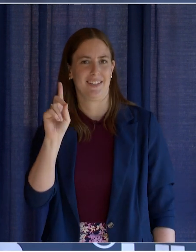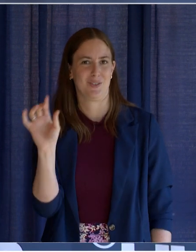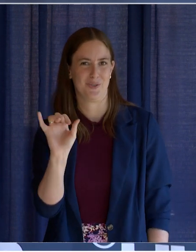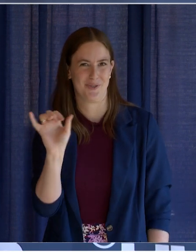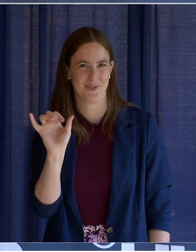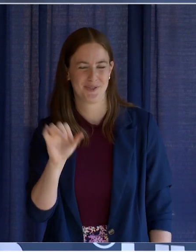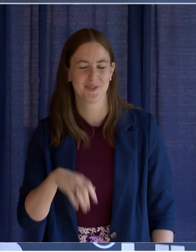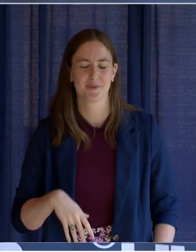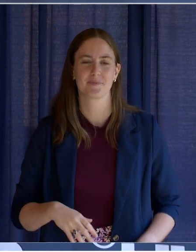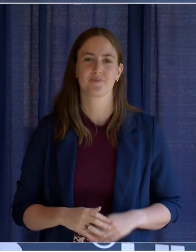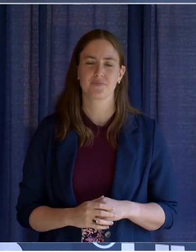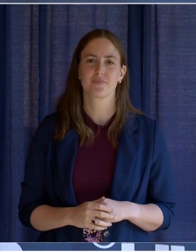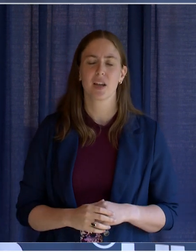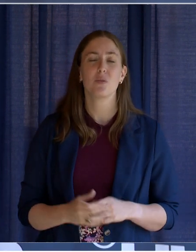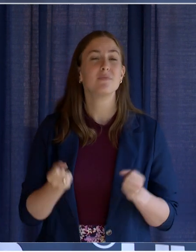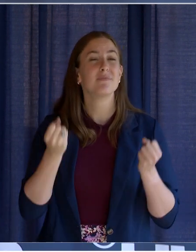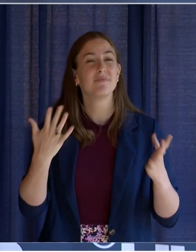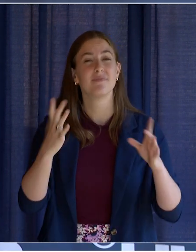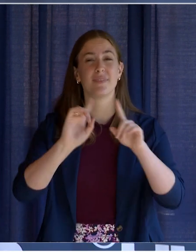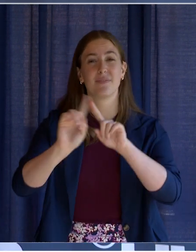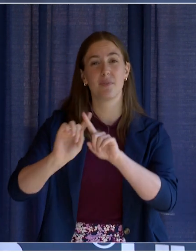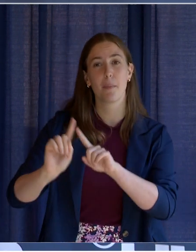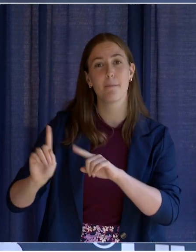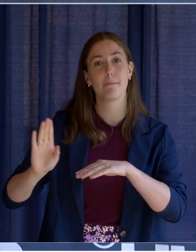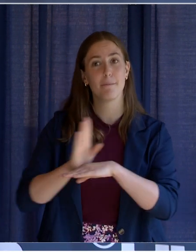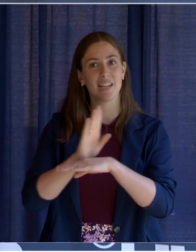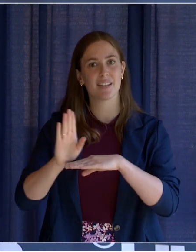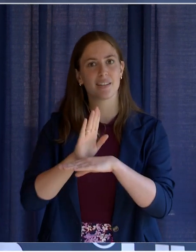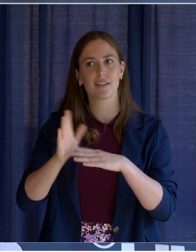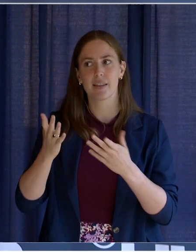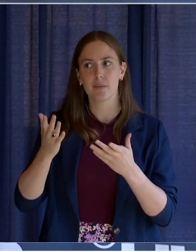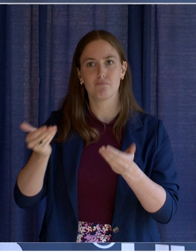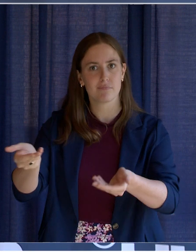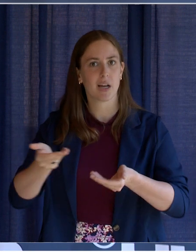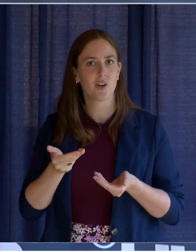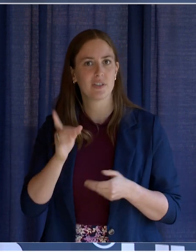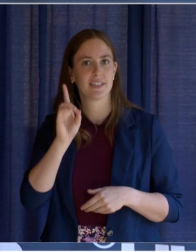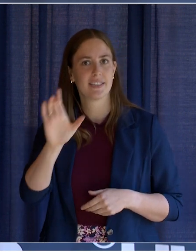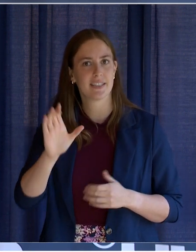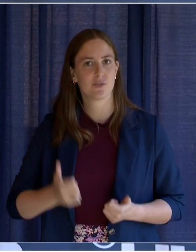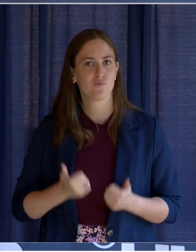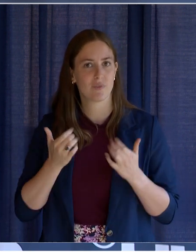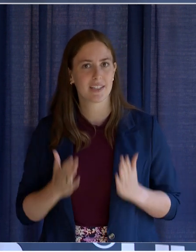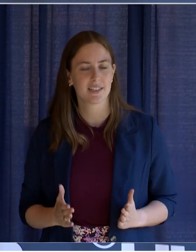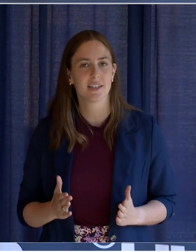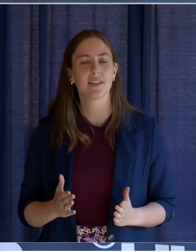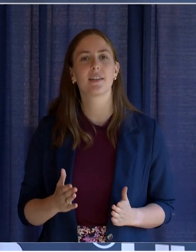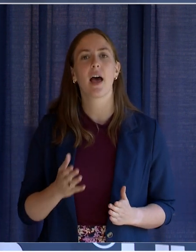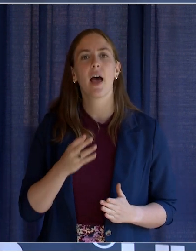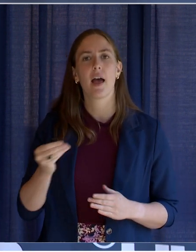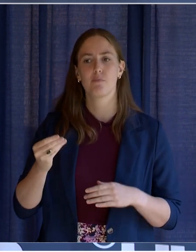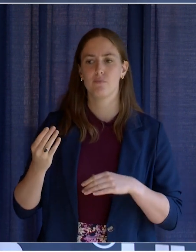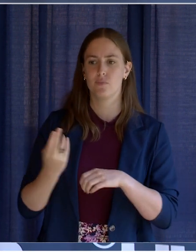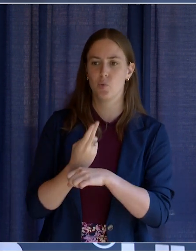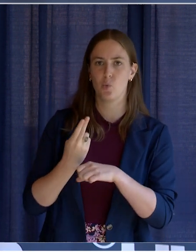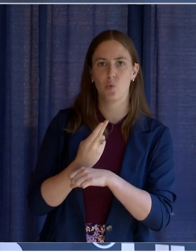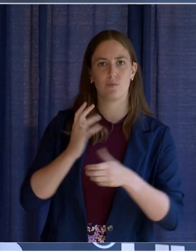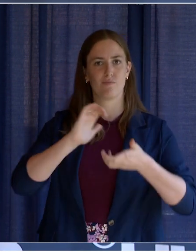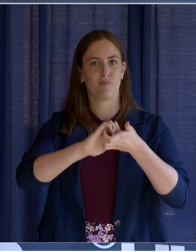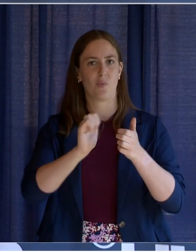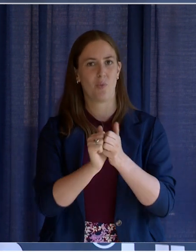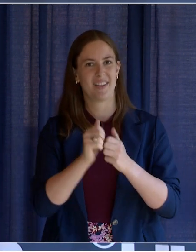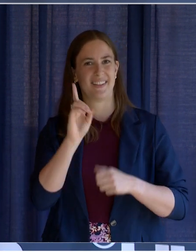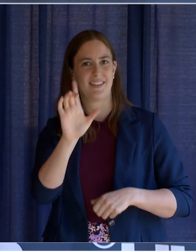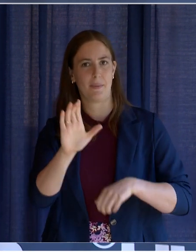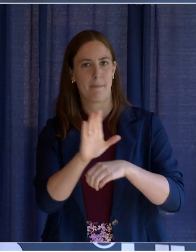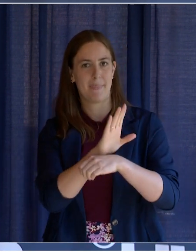are businesses that hire a lot of DC residents and use our businesses, so we want to highlight them as